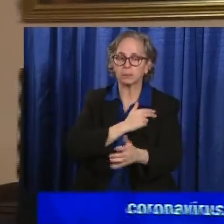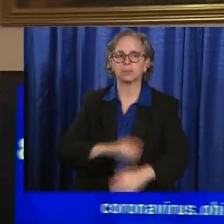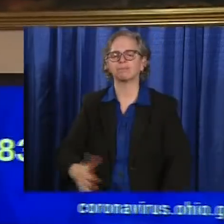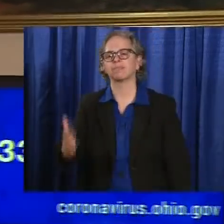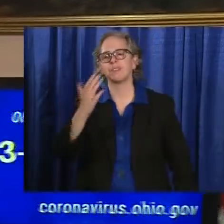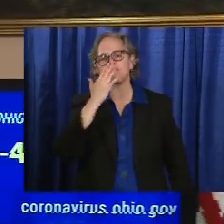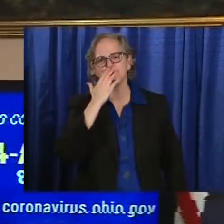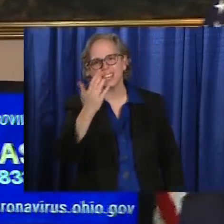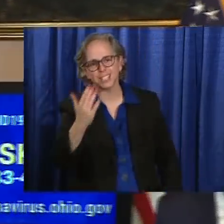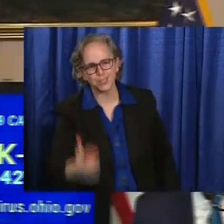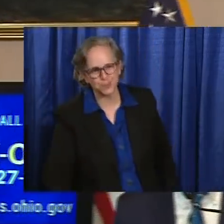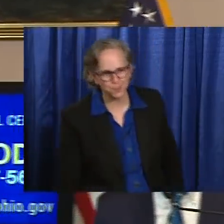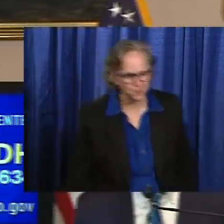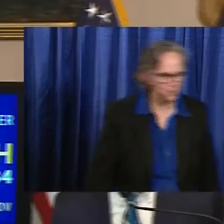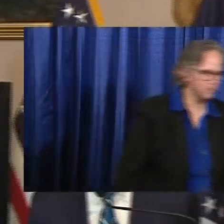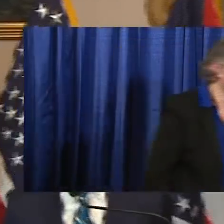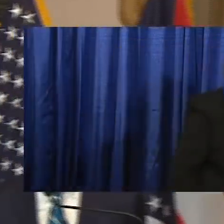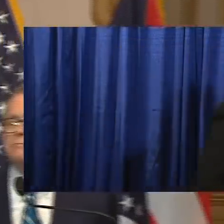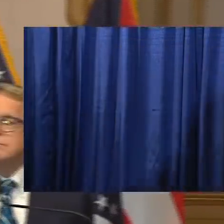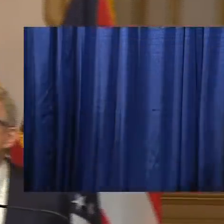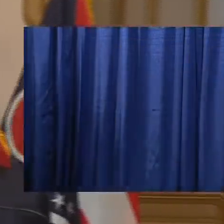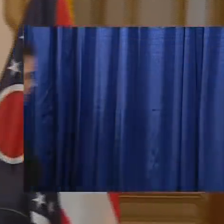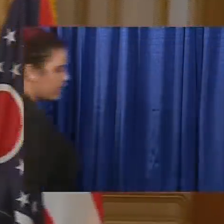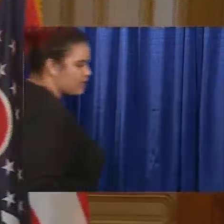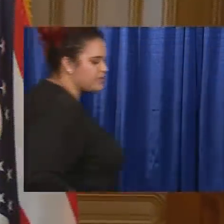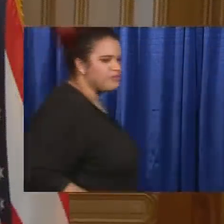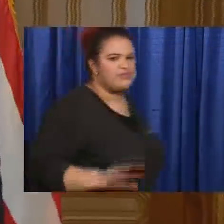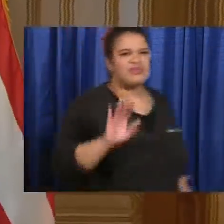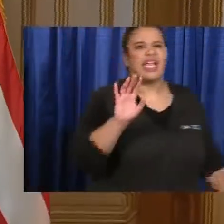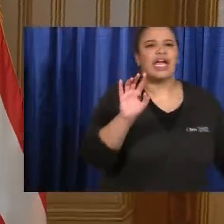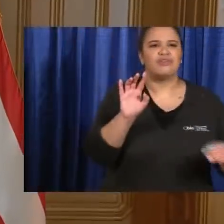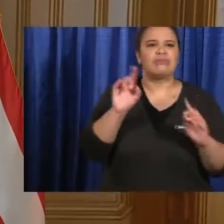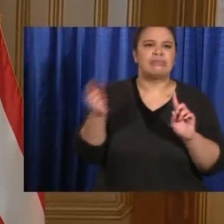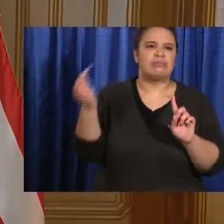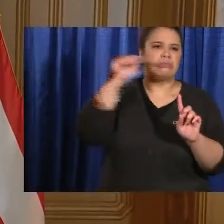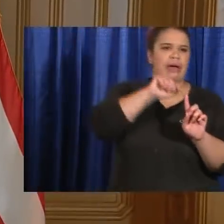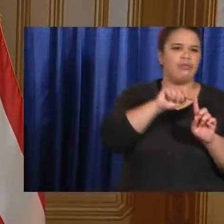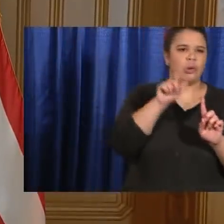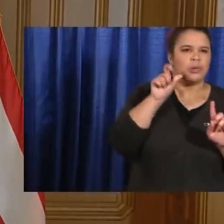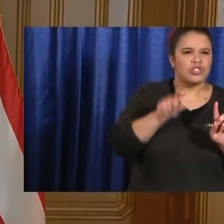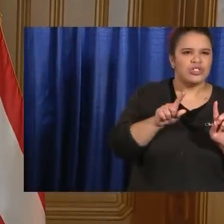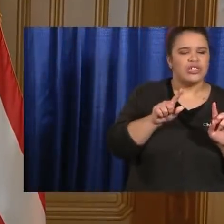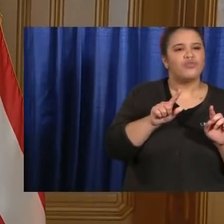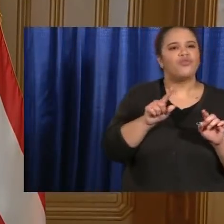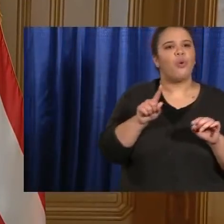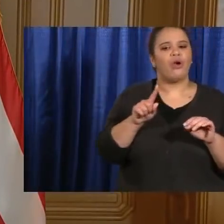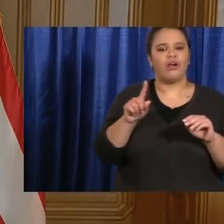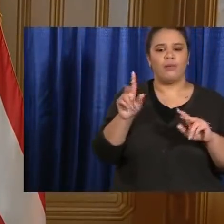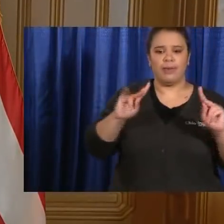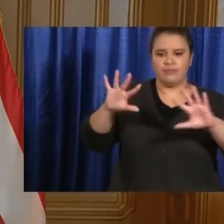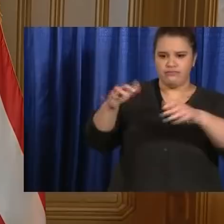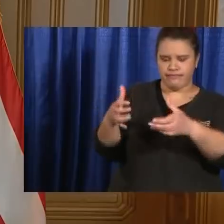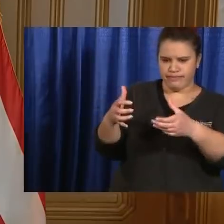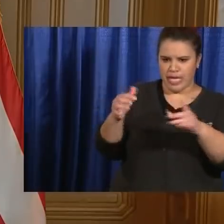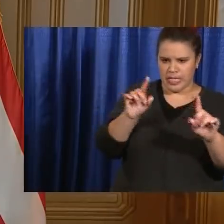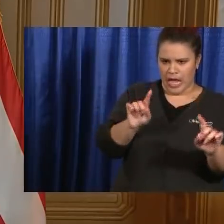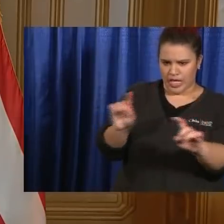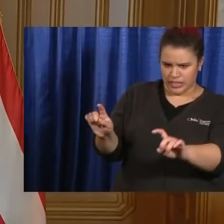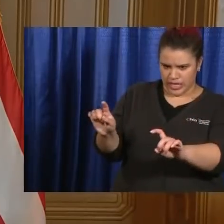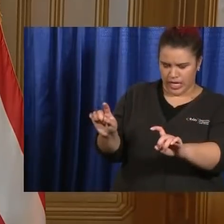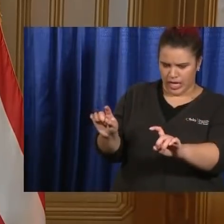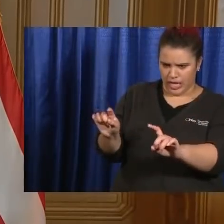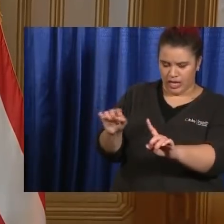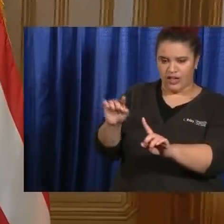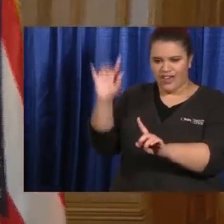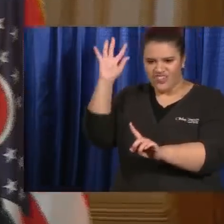quick follow-up. With the population testing, will it be the state effort, will that be separate